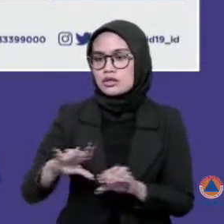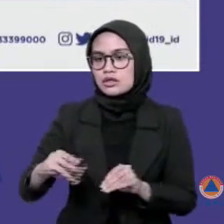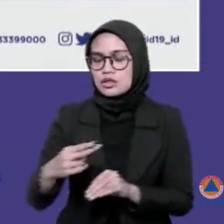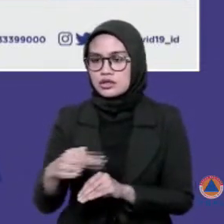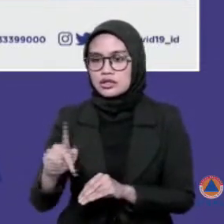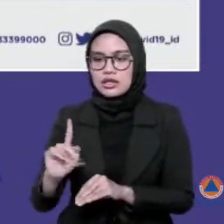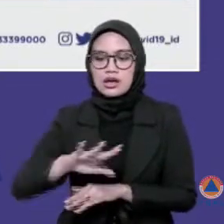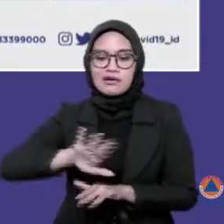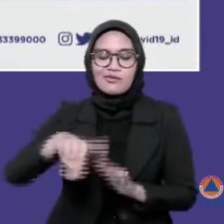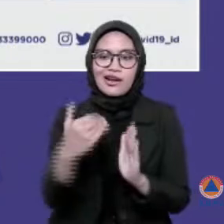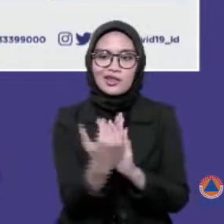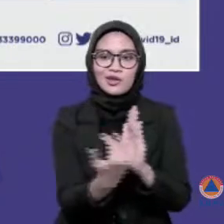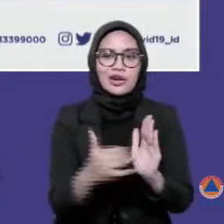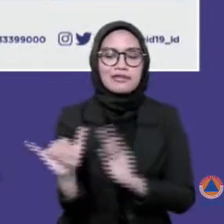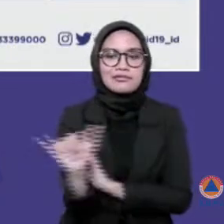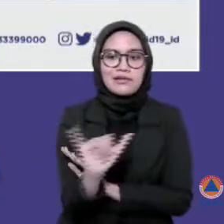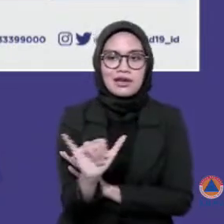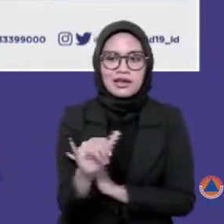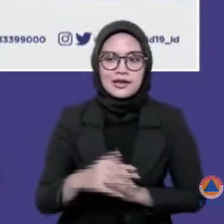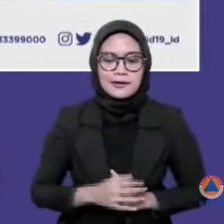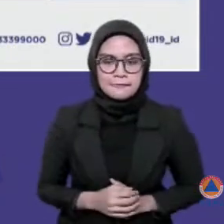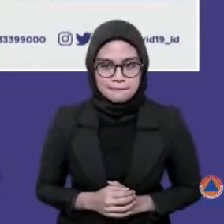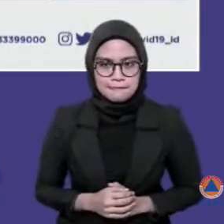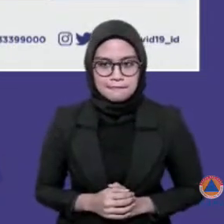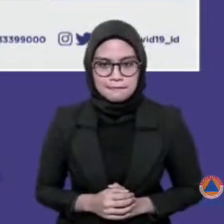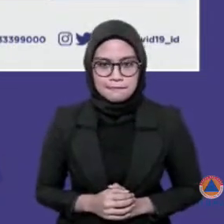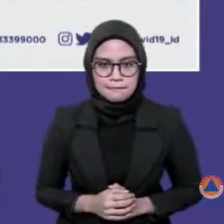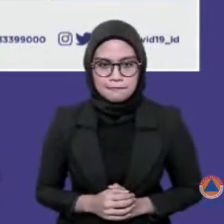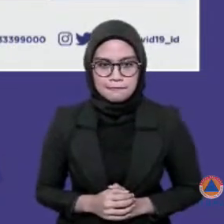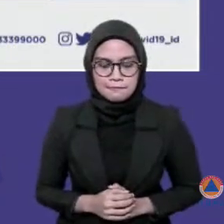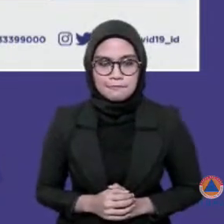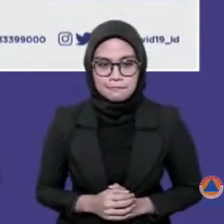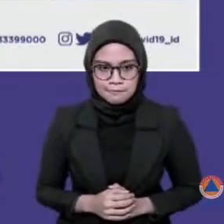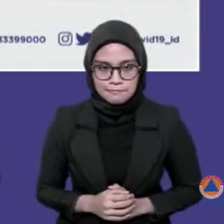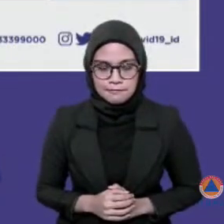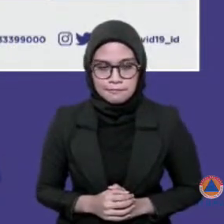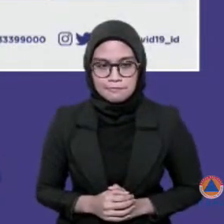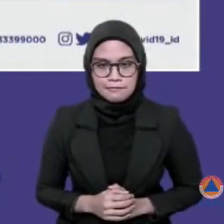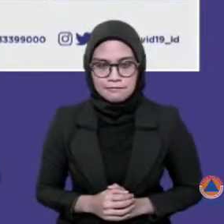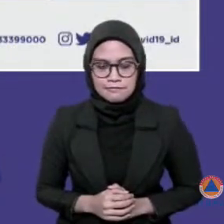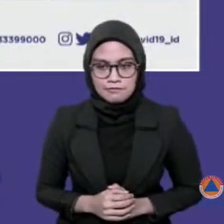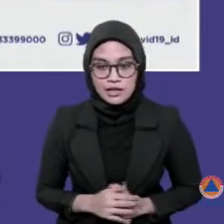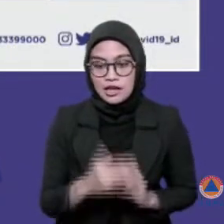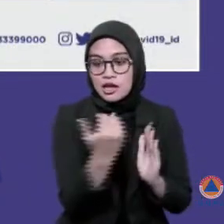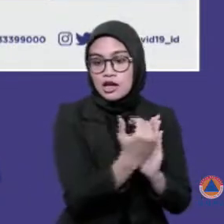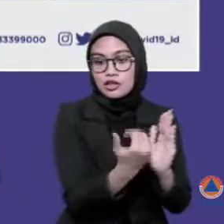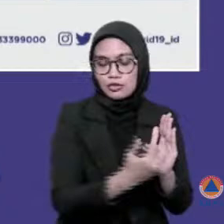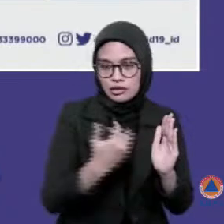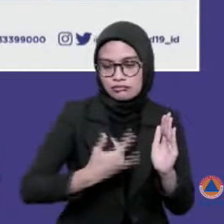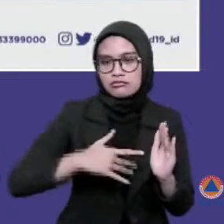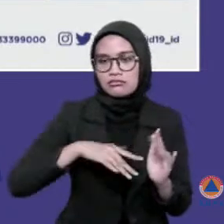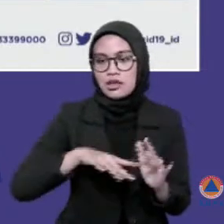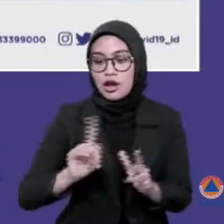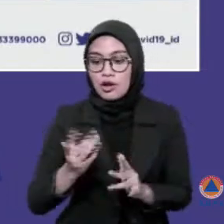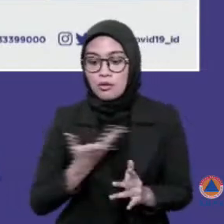countries. These restrictions on entry into the country are also continuously